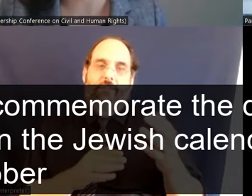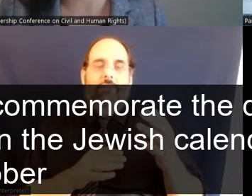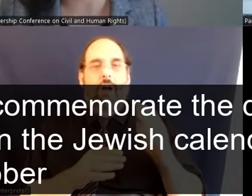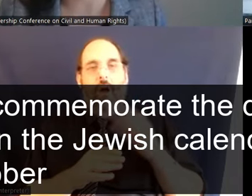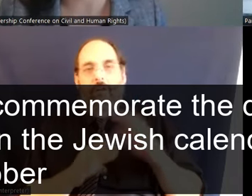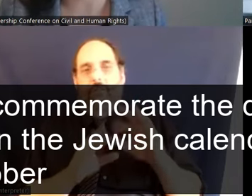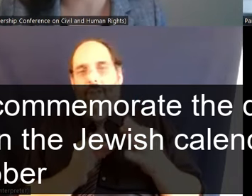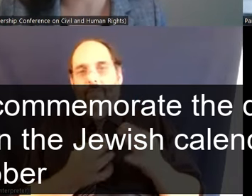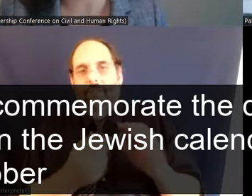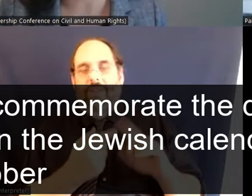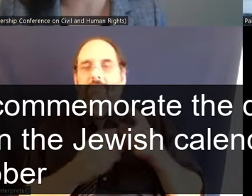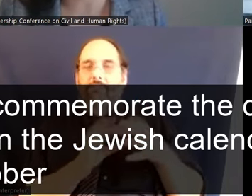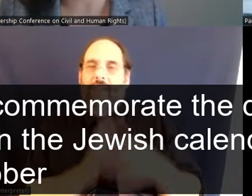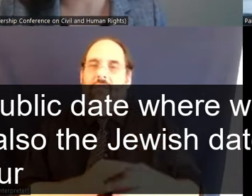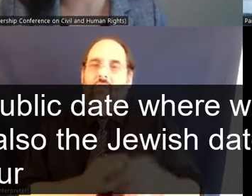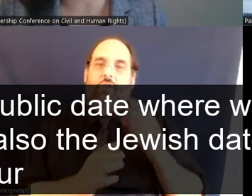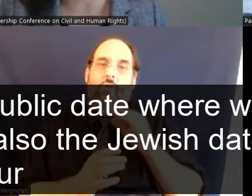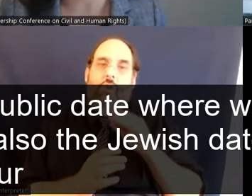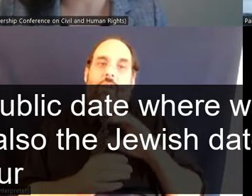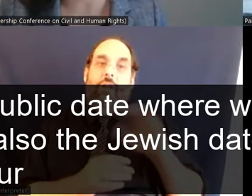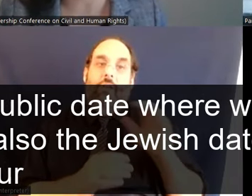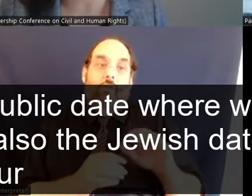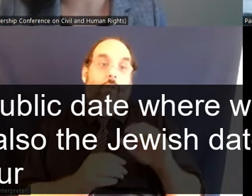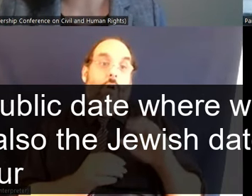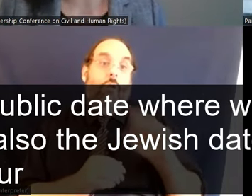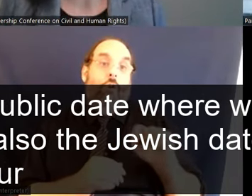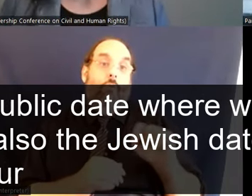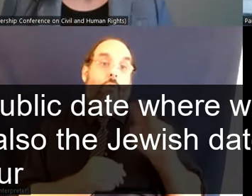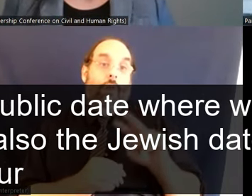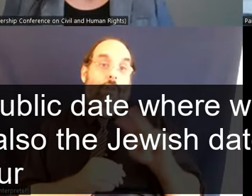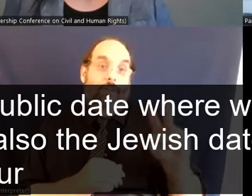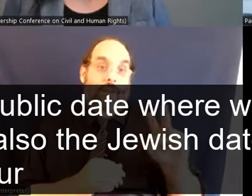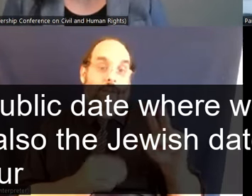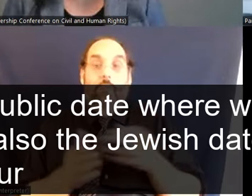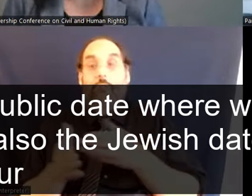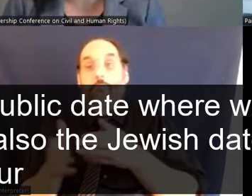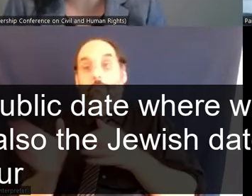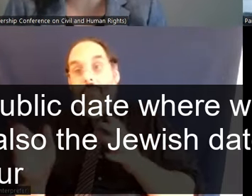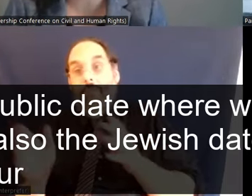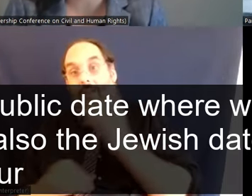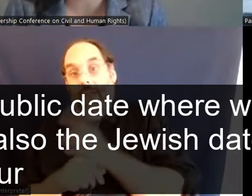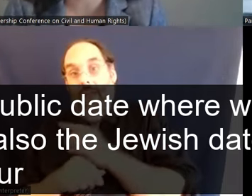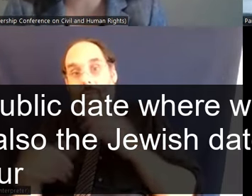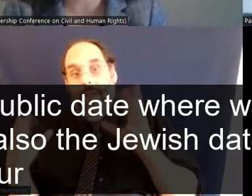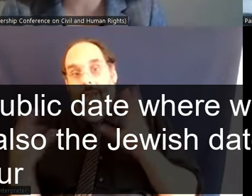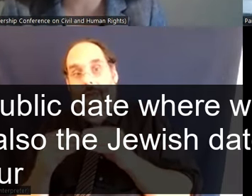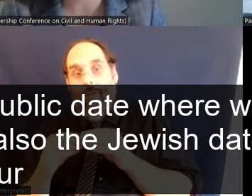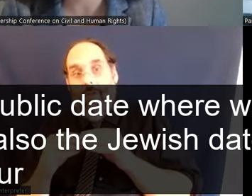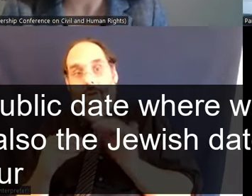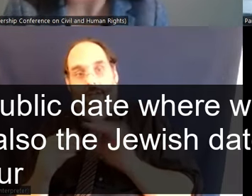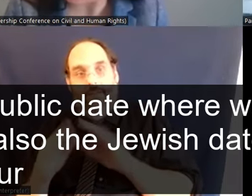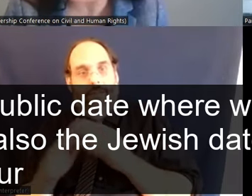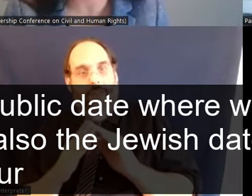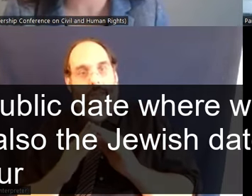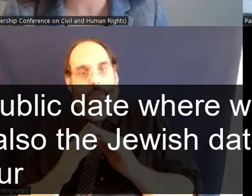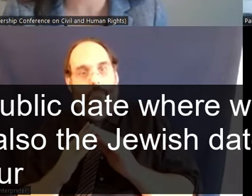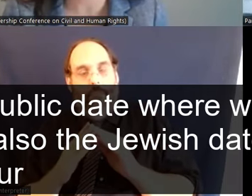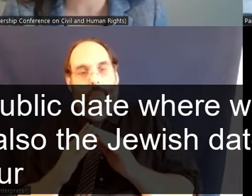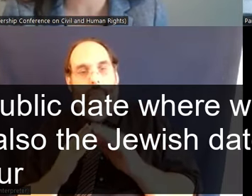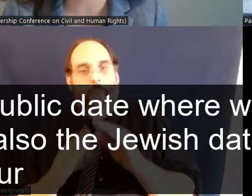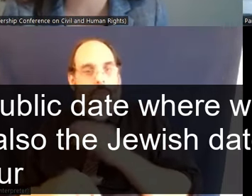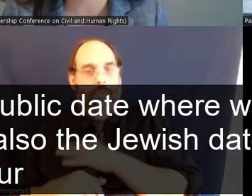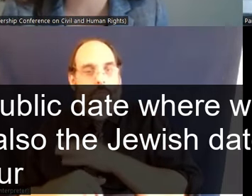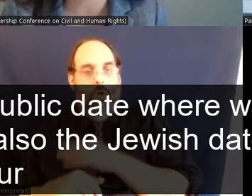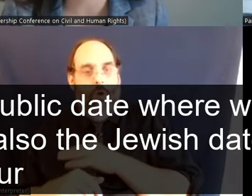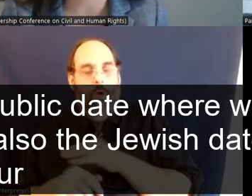on the Jewish calendar. So although October 27th is the public date where we gather as a city, there's also